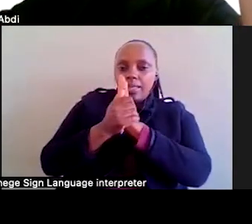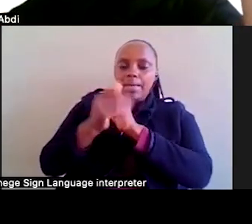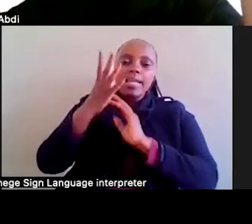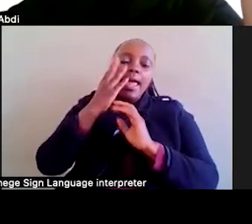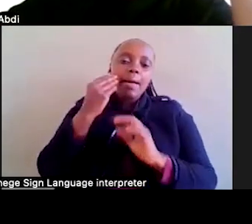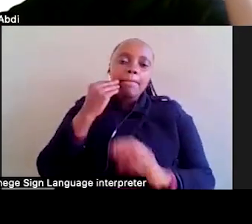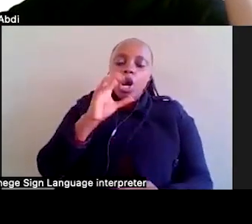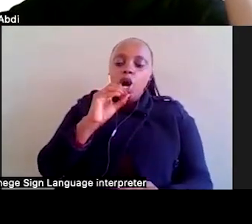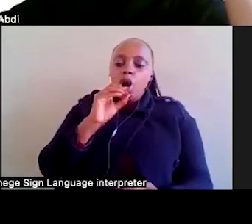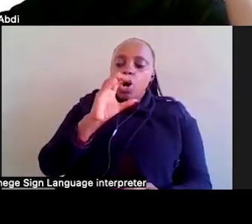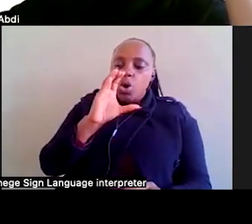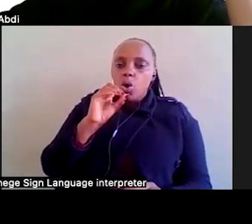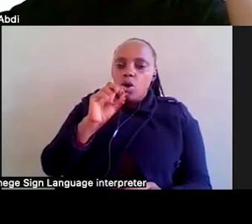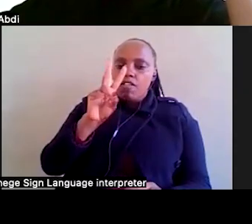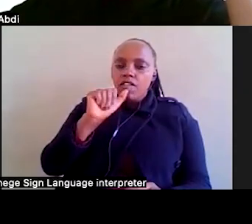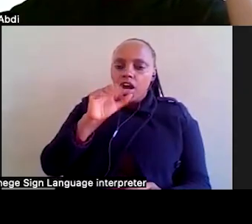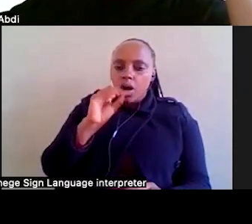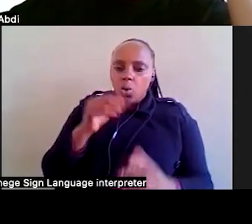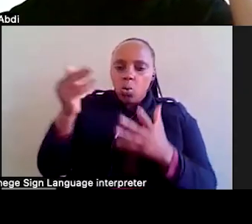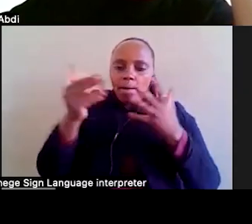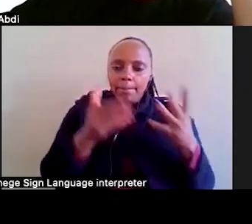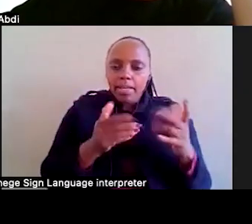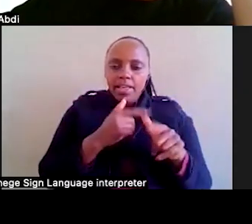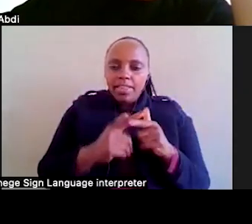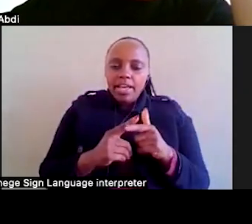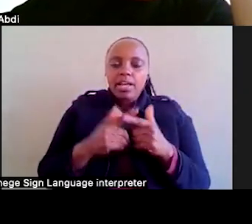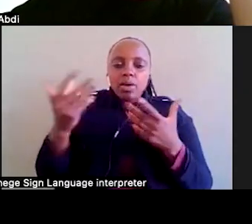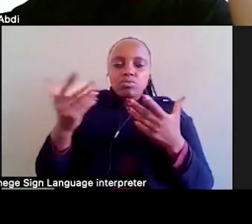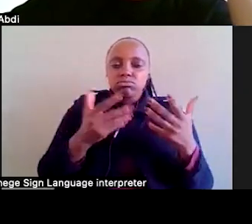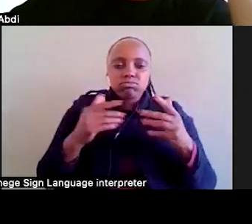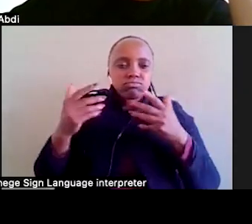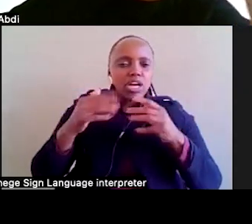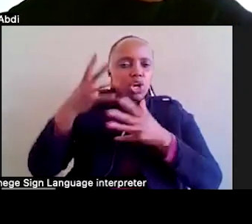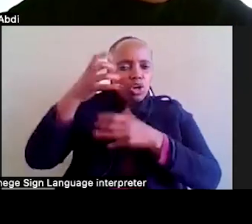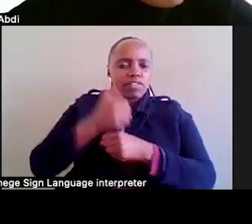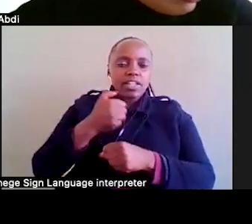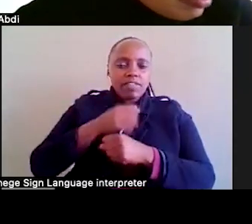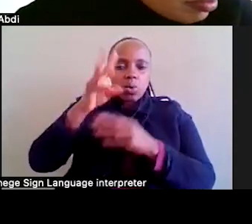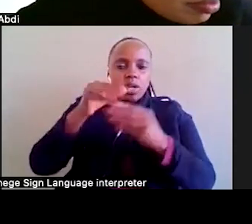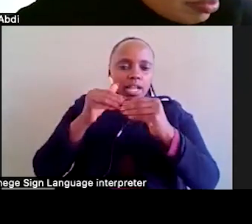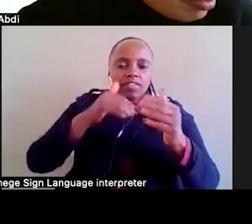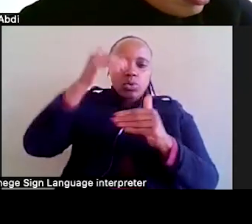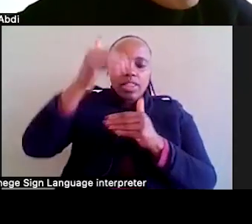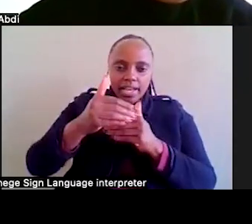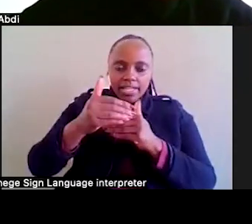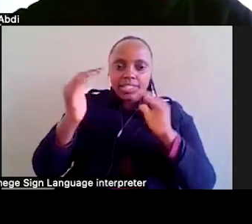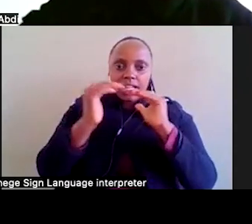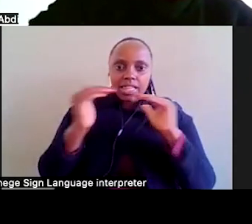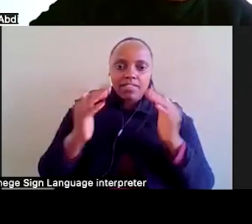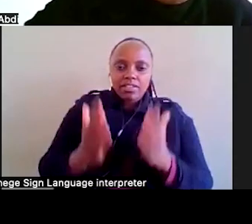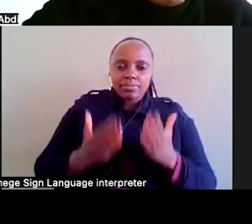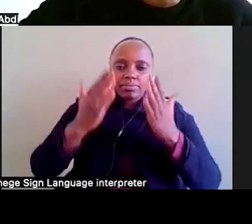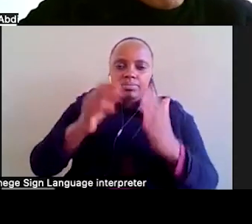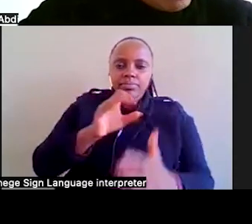COVAO was bringing into the room, they would lead them. They were confident that they would lead them into the next phase. So over to you,